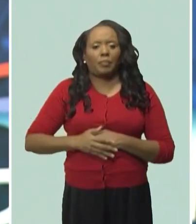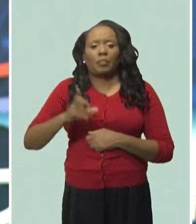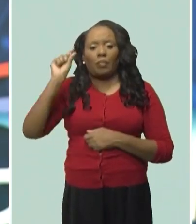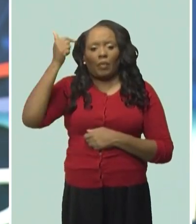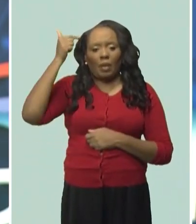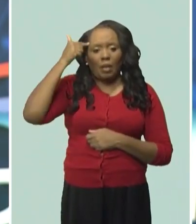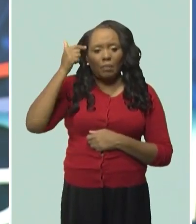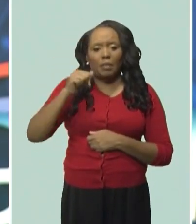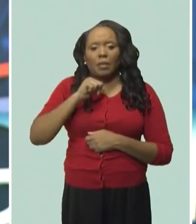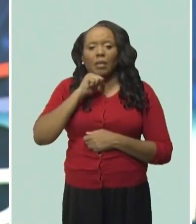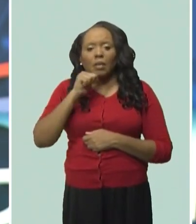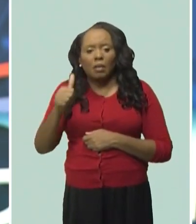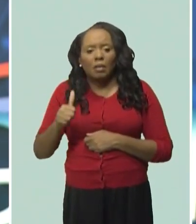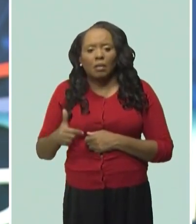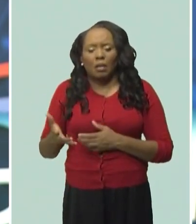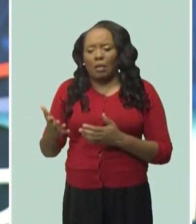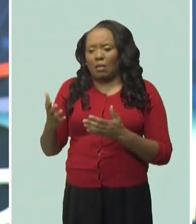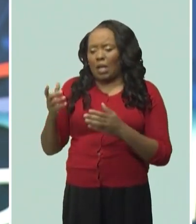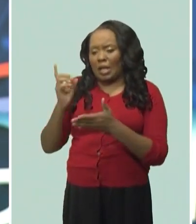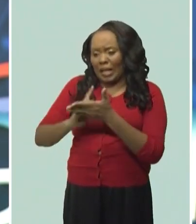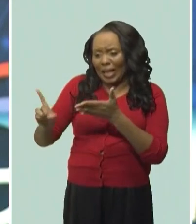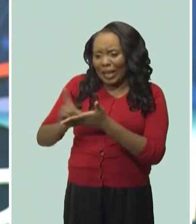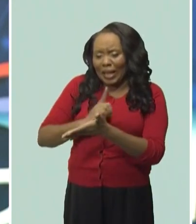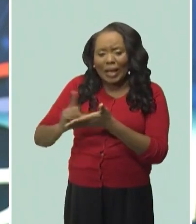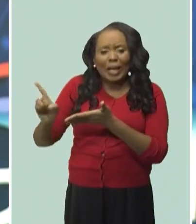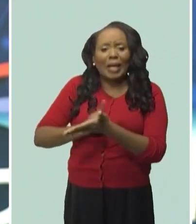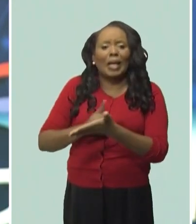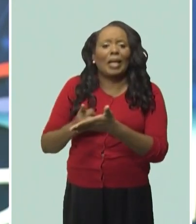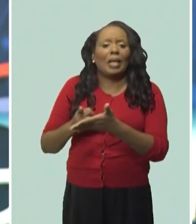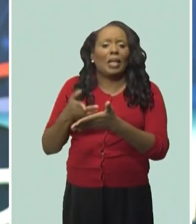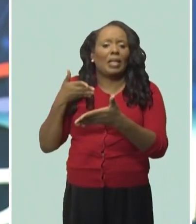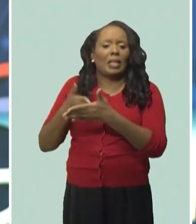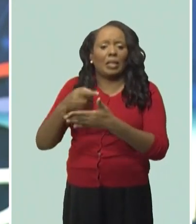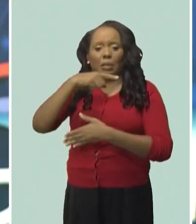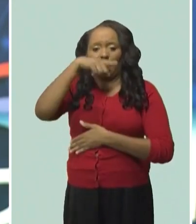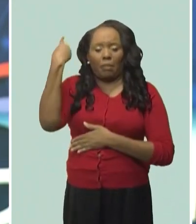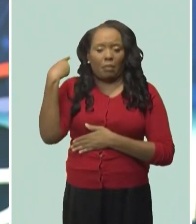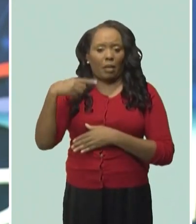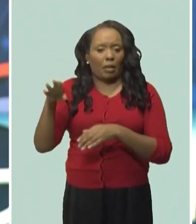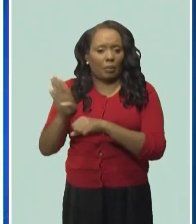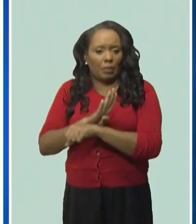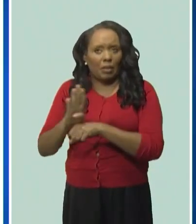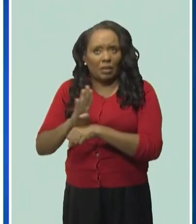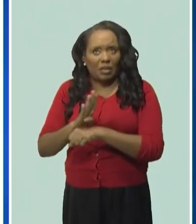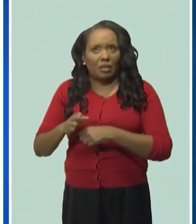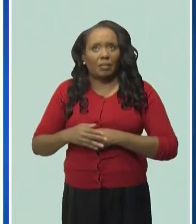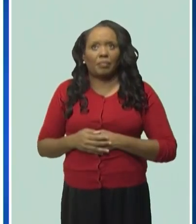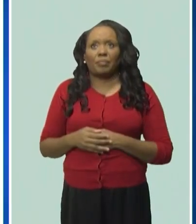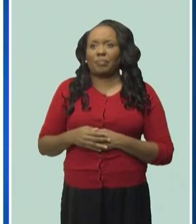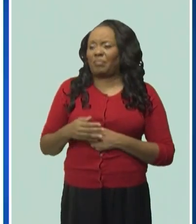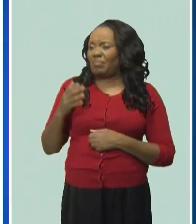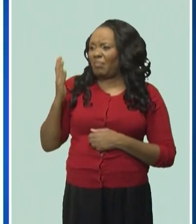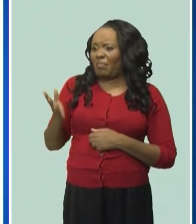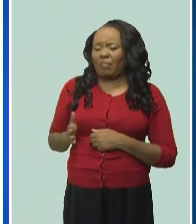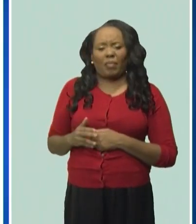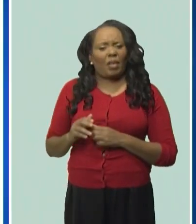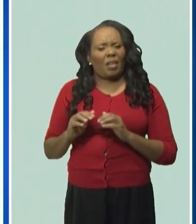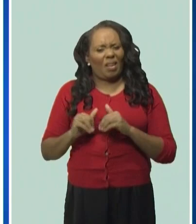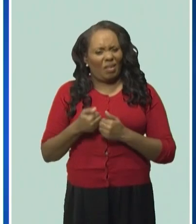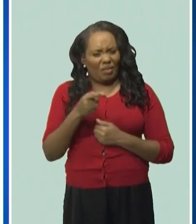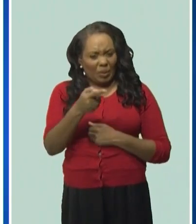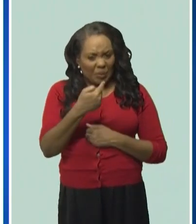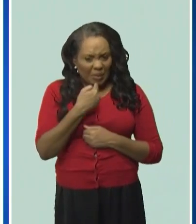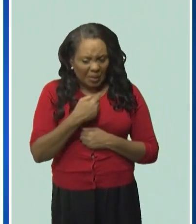consolidating wealth, nor has it been discriminating against black-owned businesses. How do you say that you are being